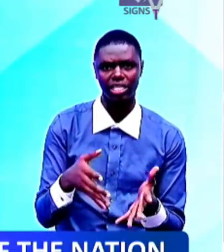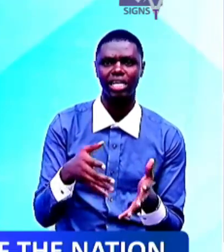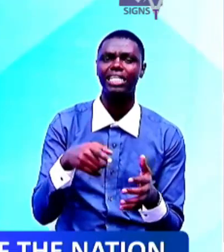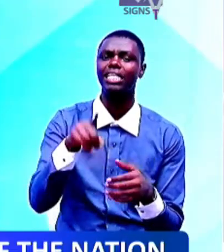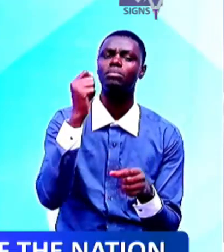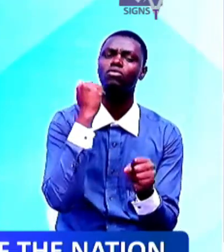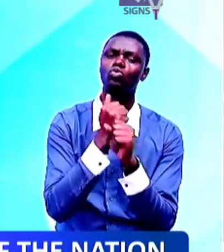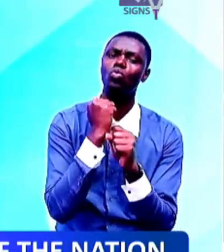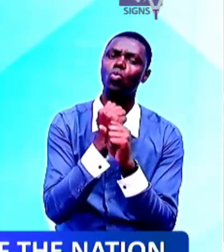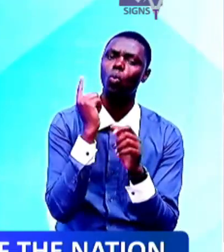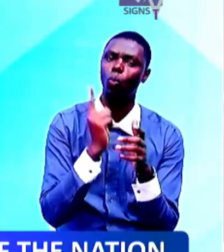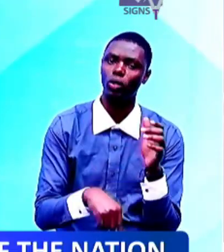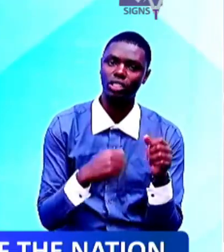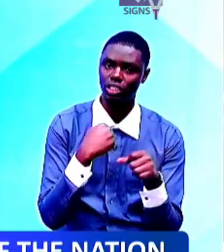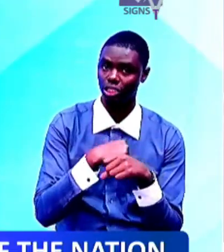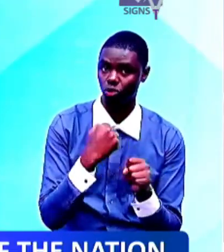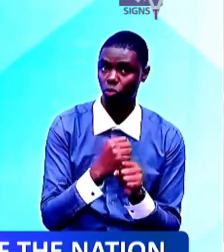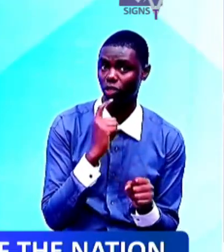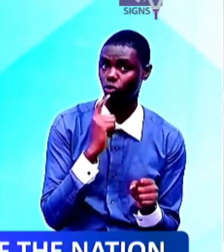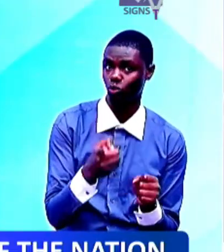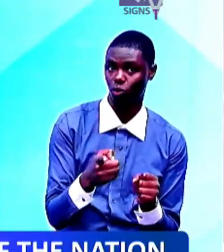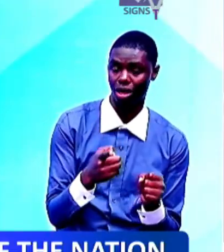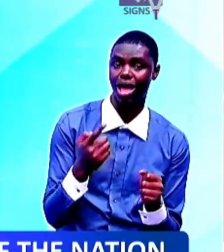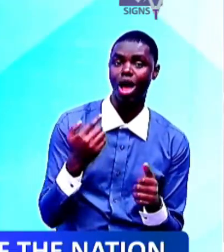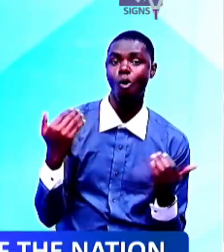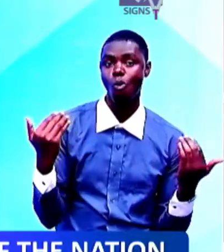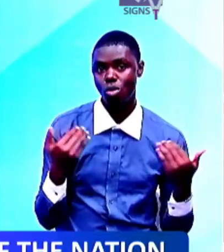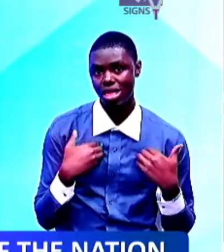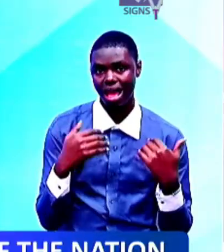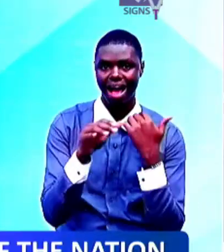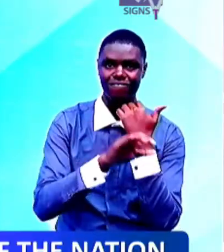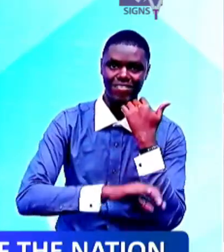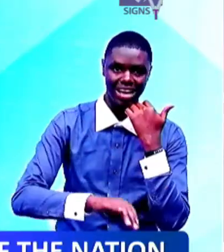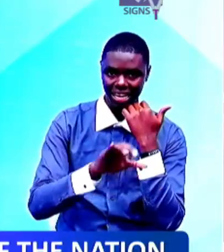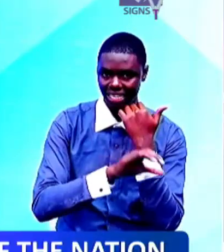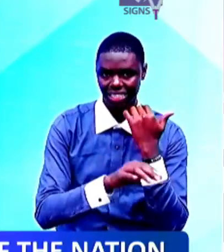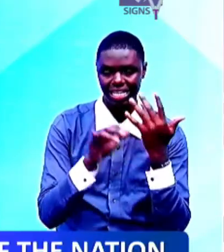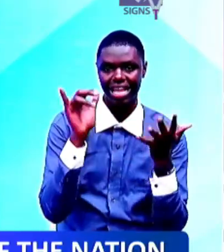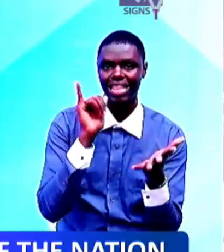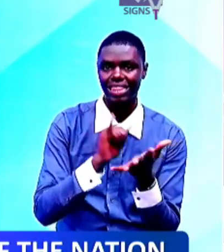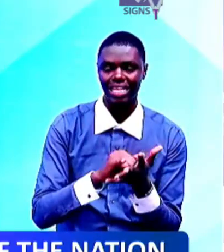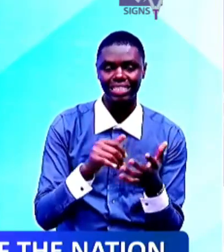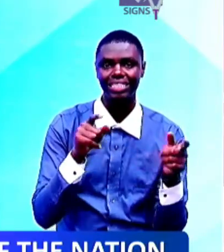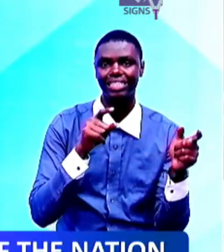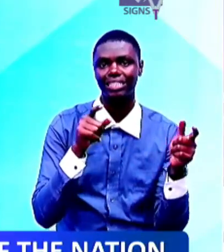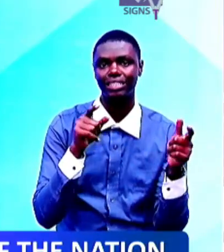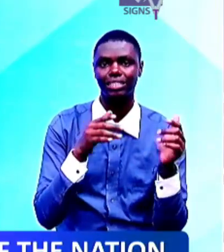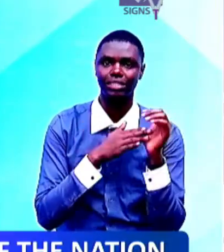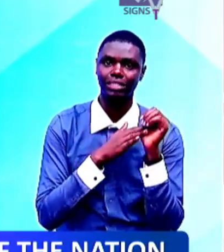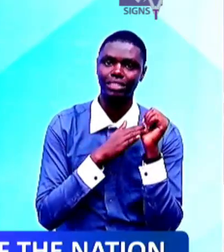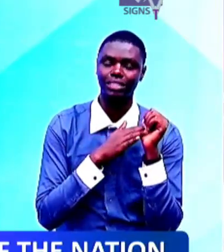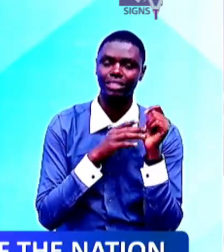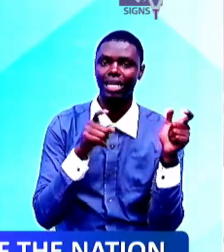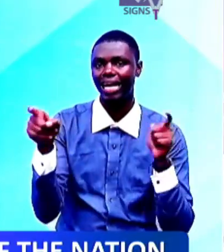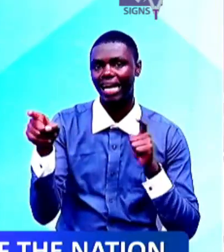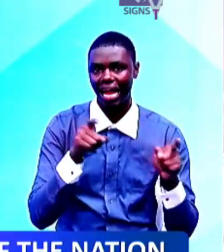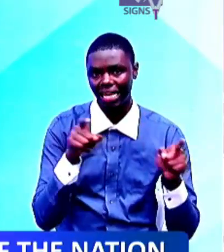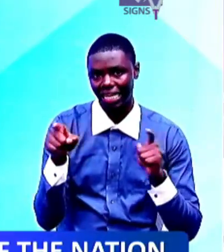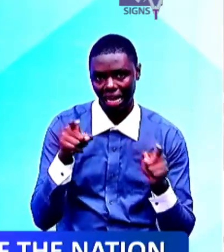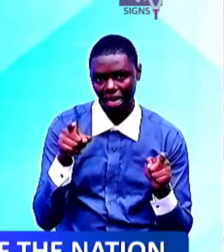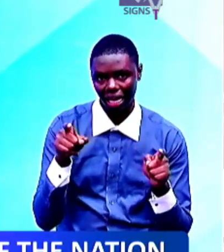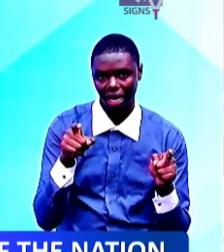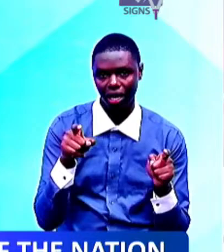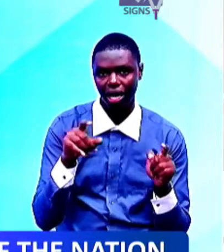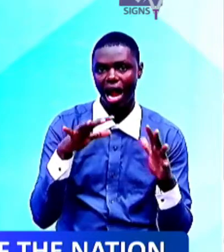to do to make sure that we have a country that is running per